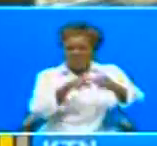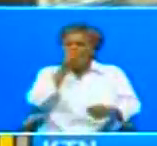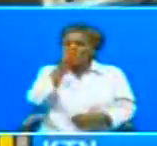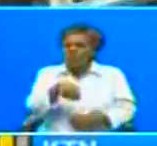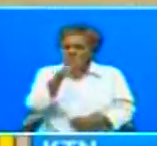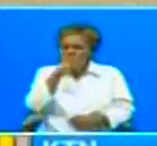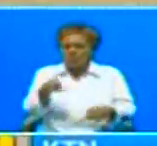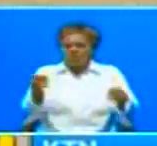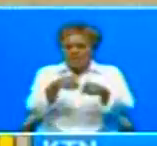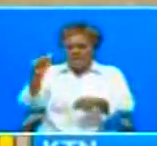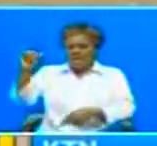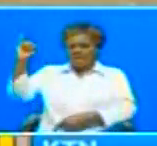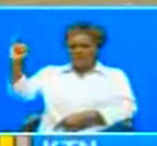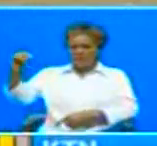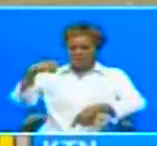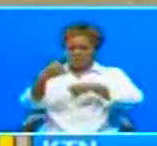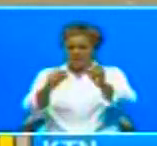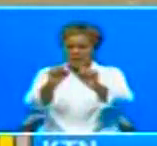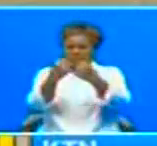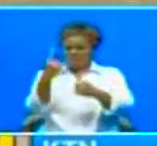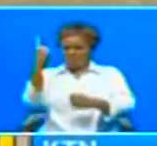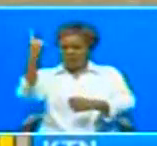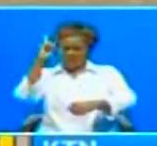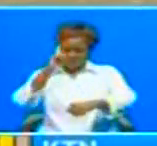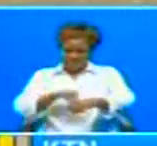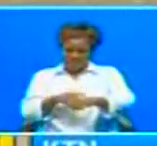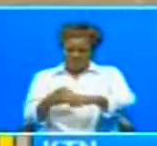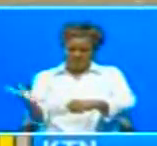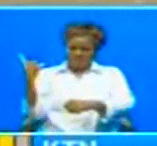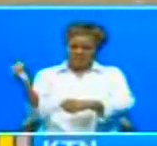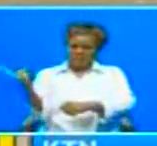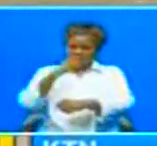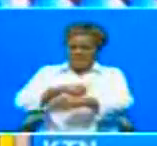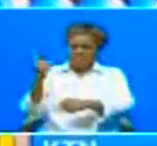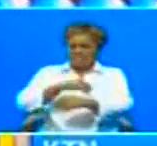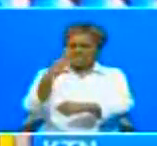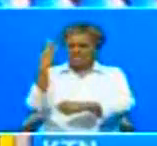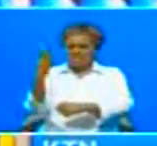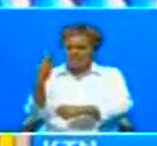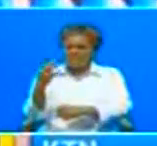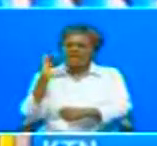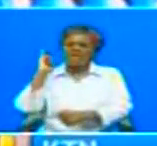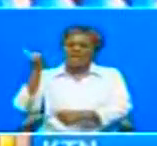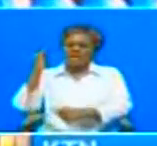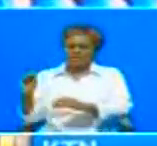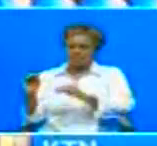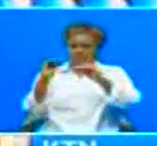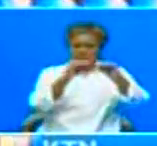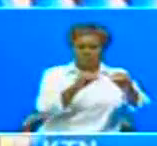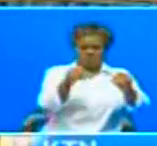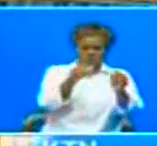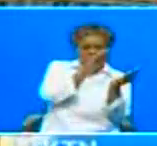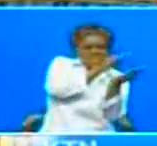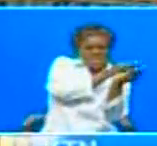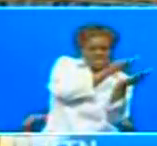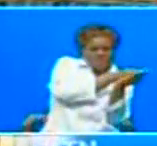hens. The AI procedure is conducted once every 3 days, and the fertilized eggs are taken to the hatchery for